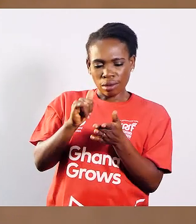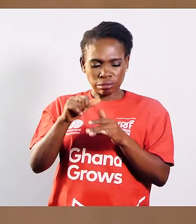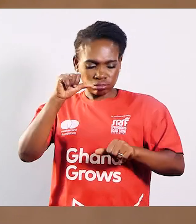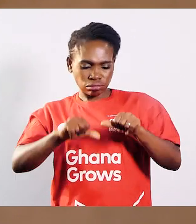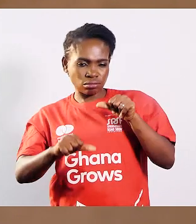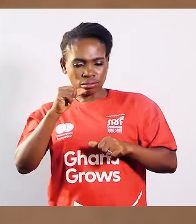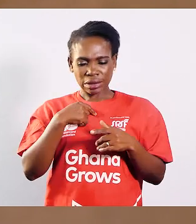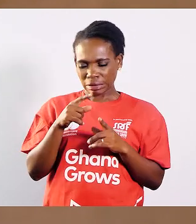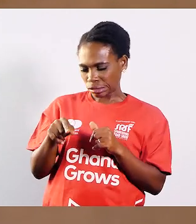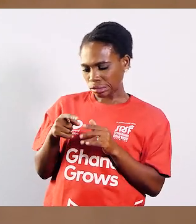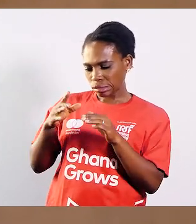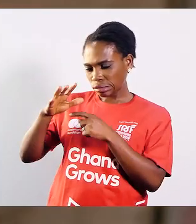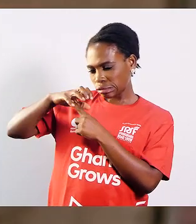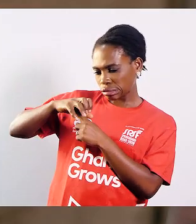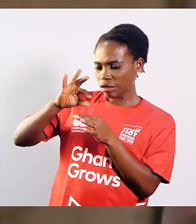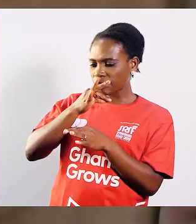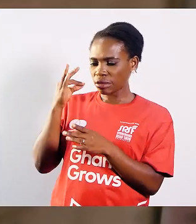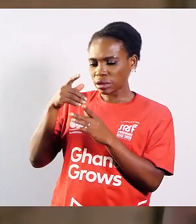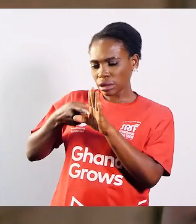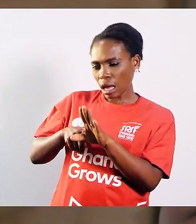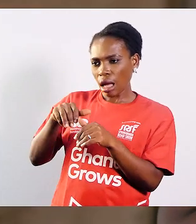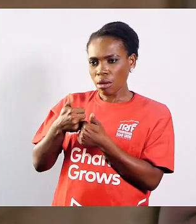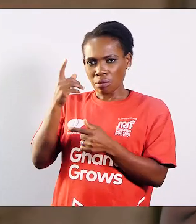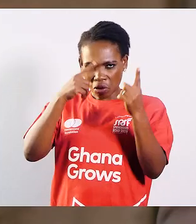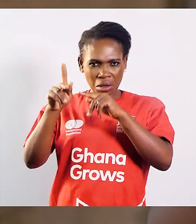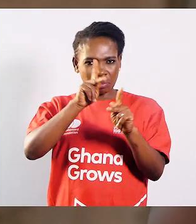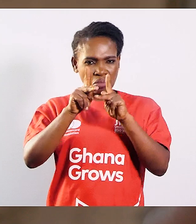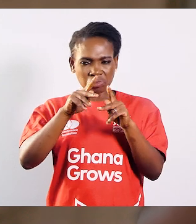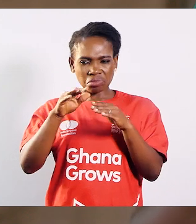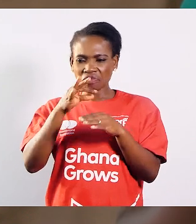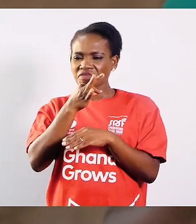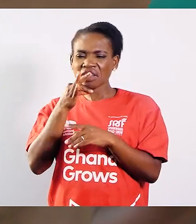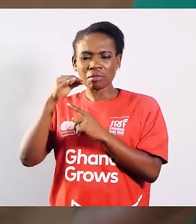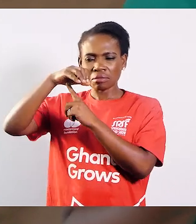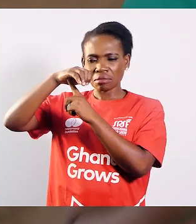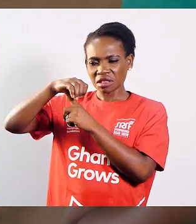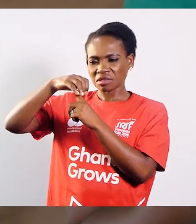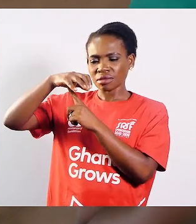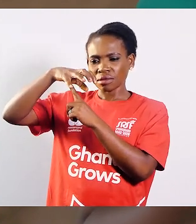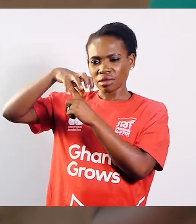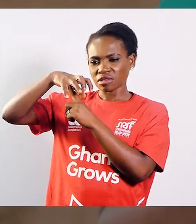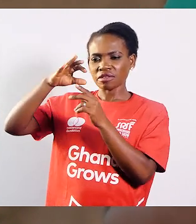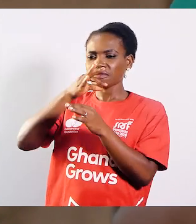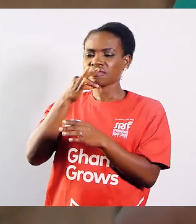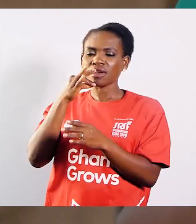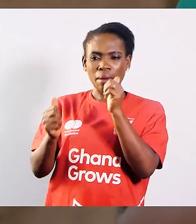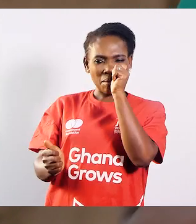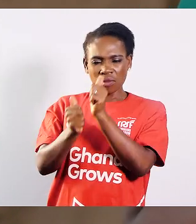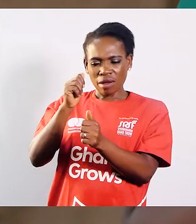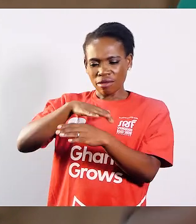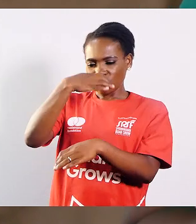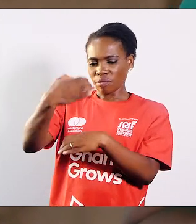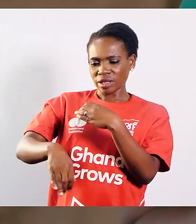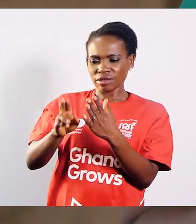been in this business. Did you have any inhibitions, or were you, not sure? Did you